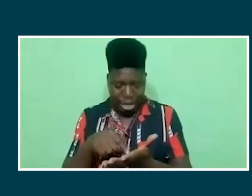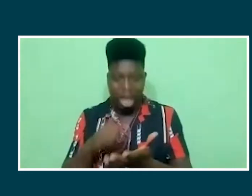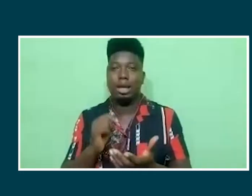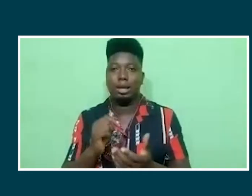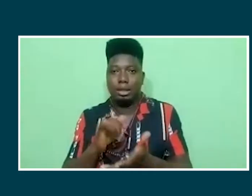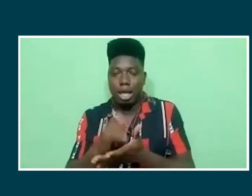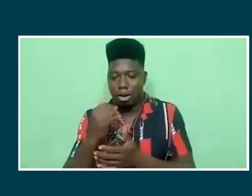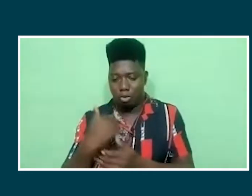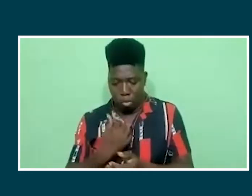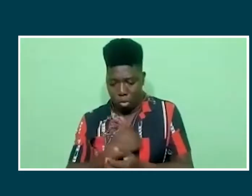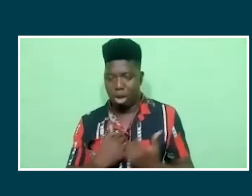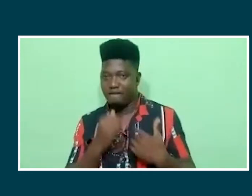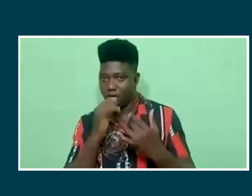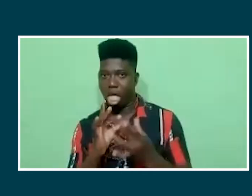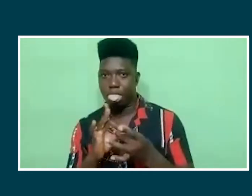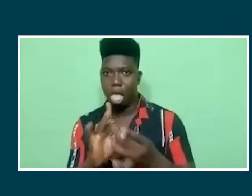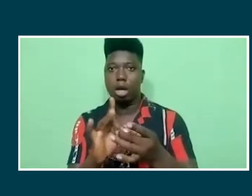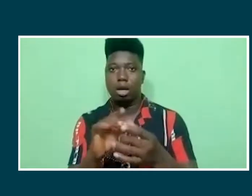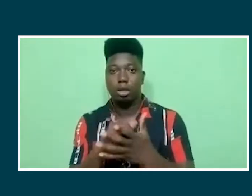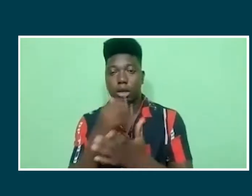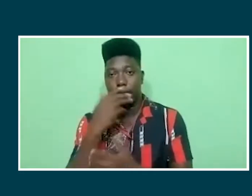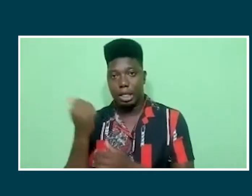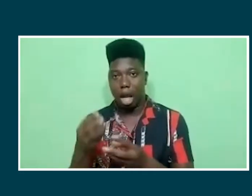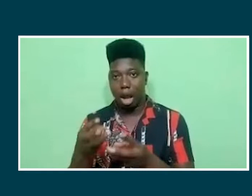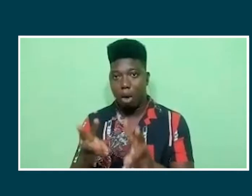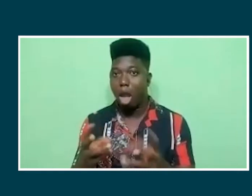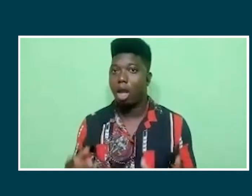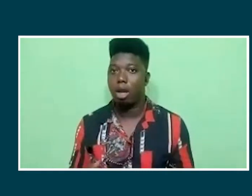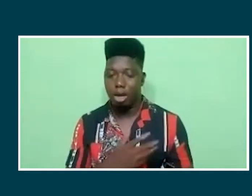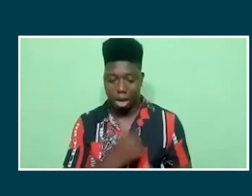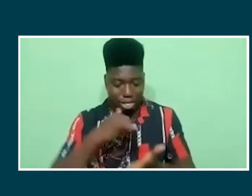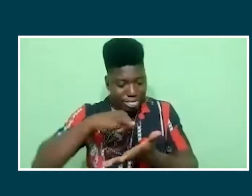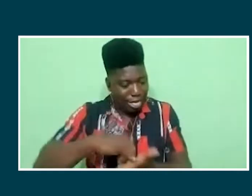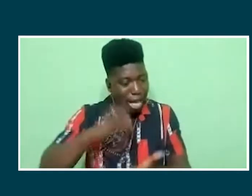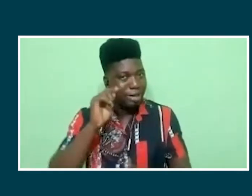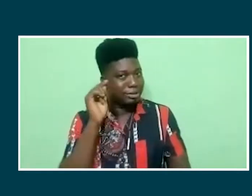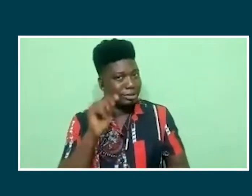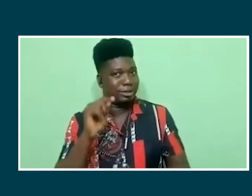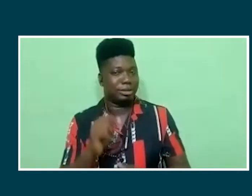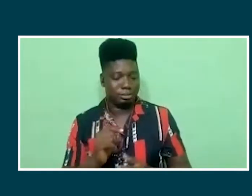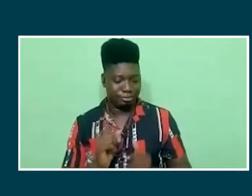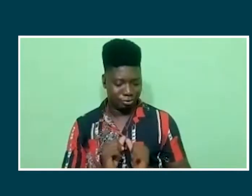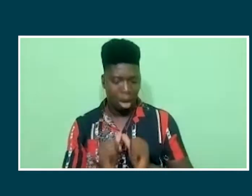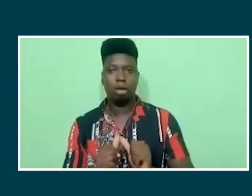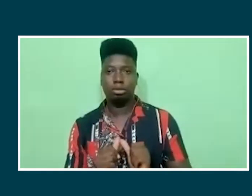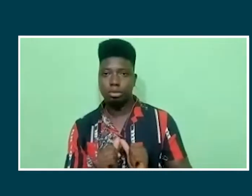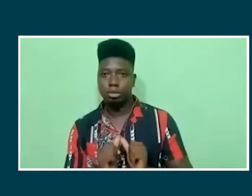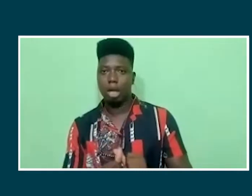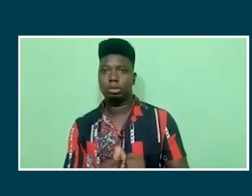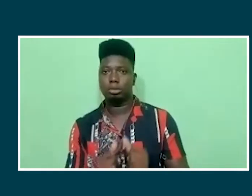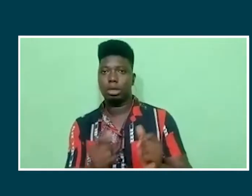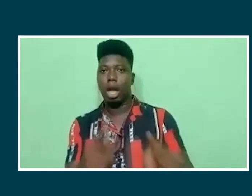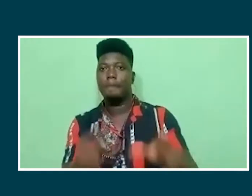better way in which they can express themselves, and that just continue to happen. So it is, we need to